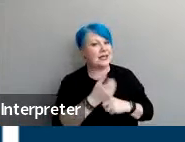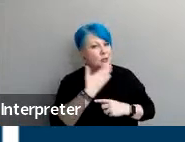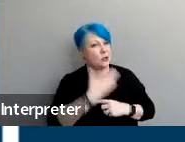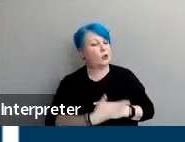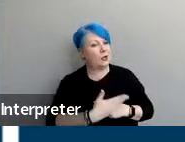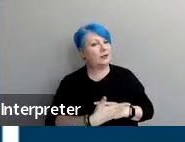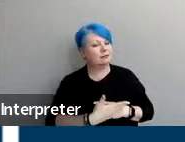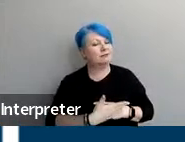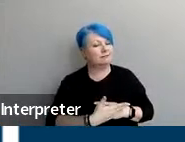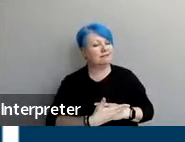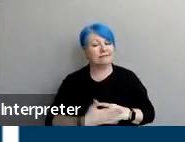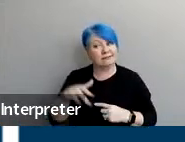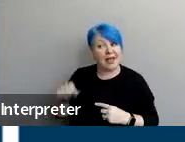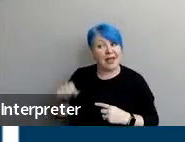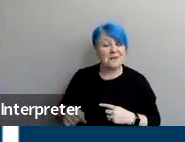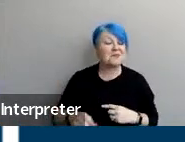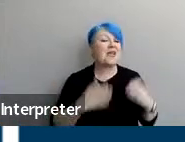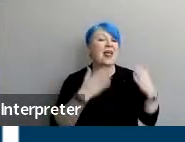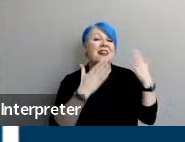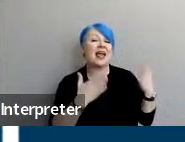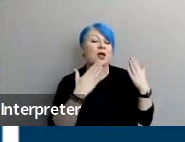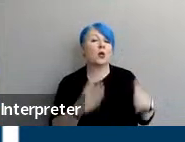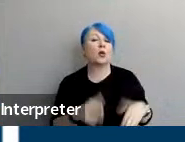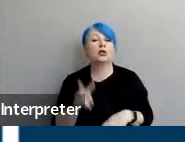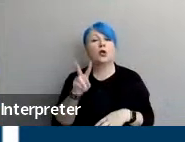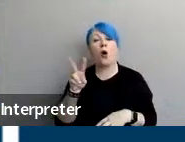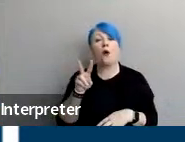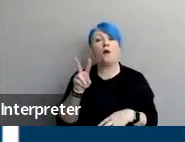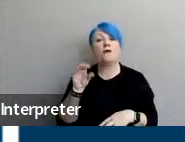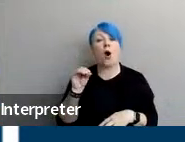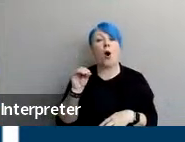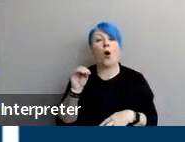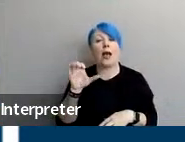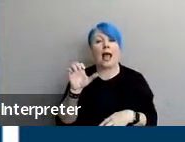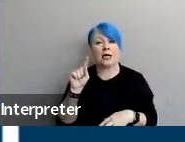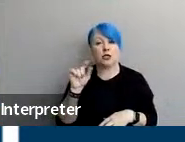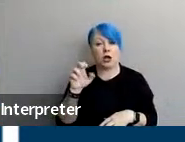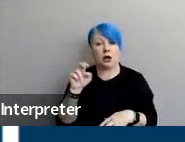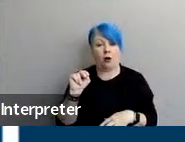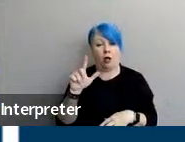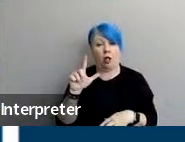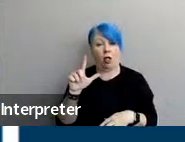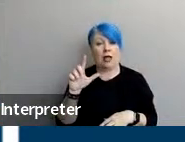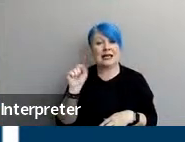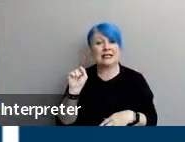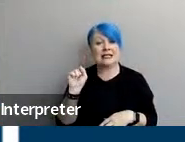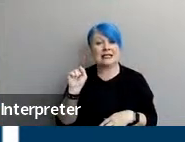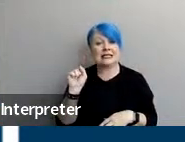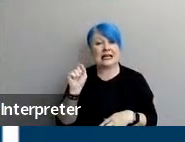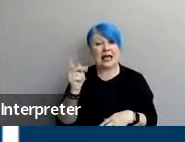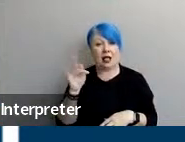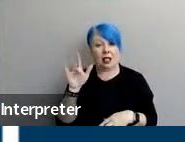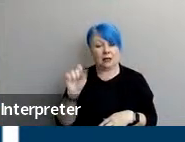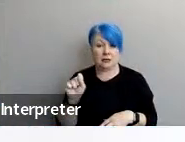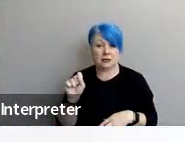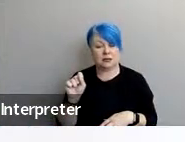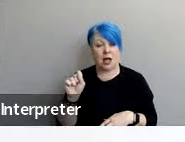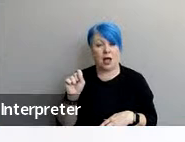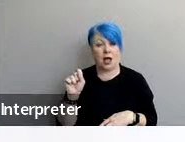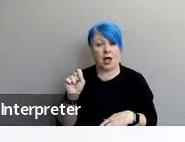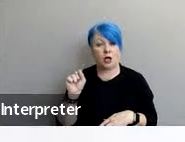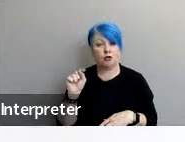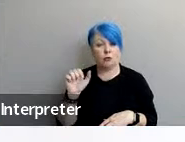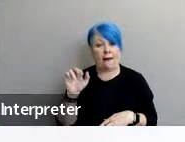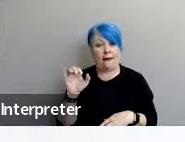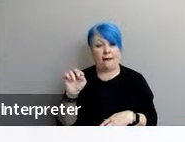thank you. Vocational skills training program. Casey. Krista Wisdom is coming up here. She's going to